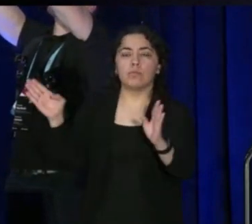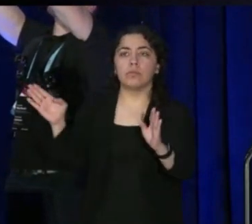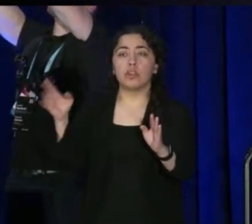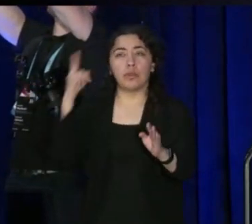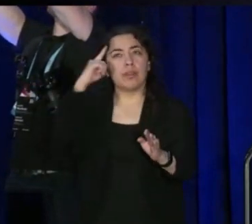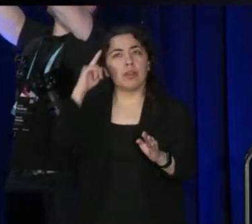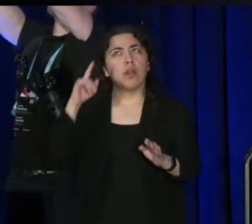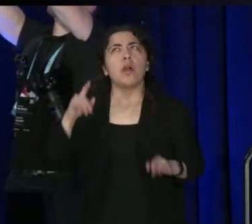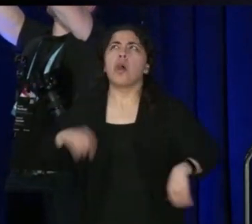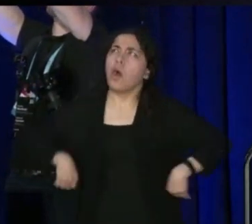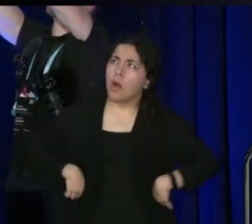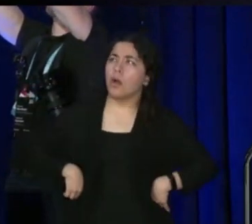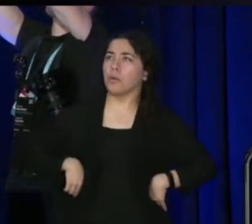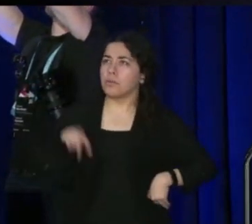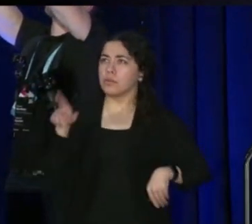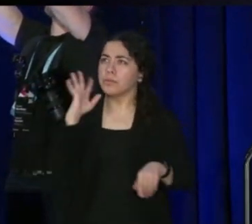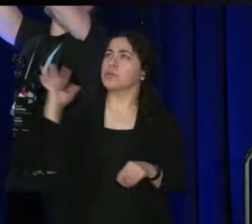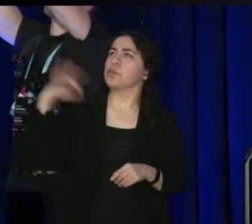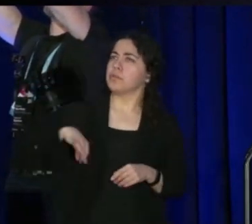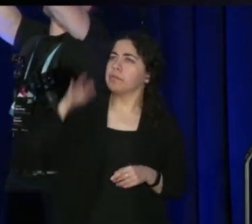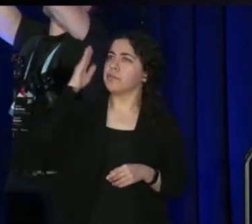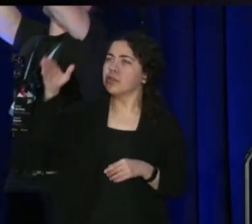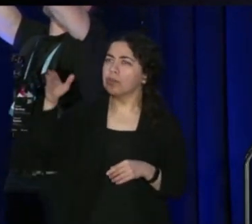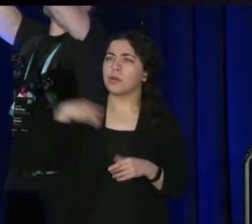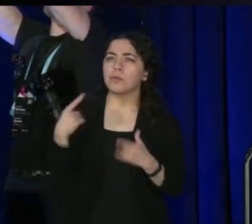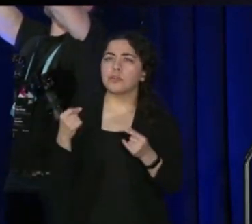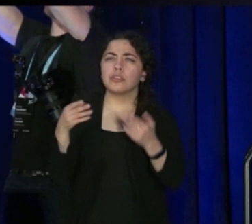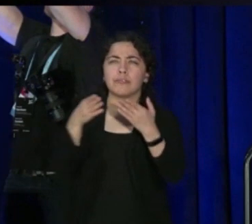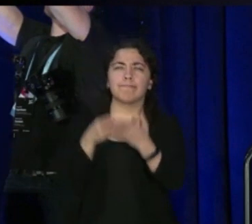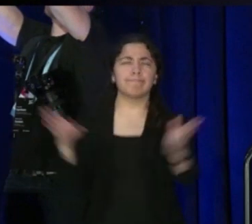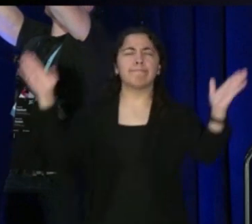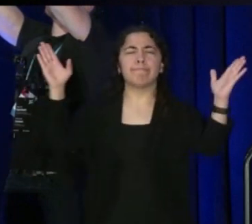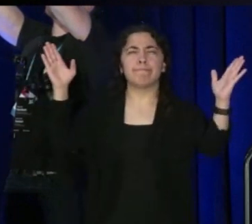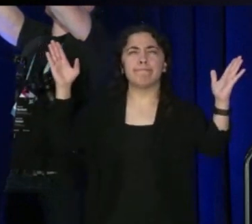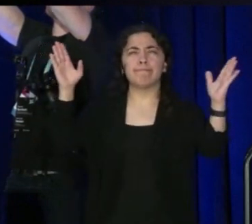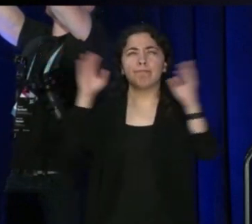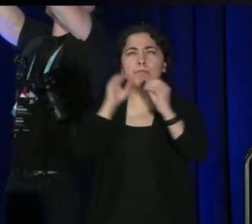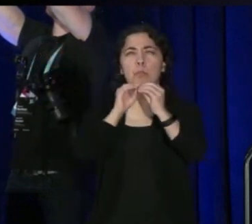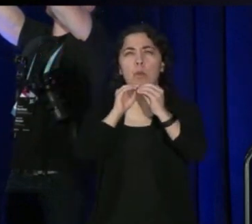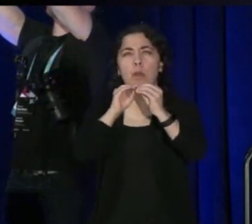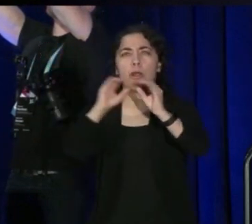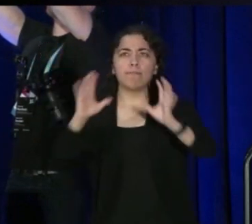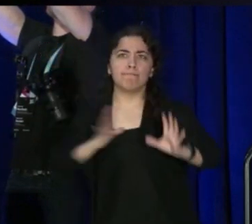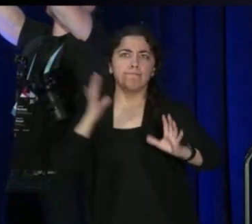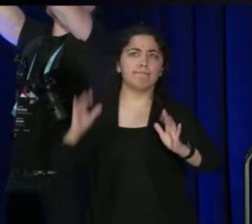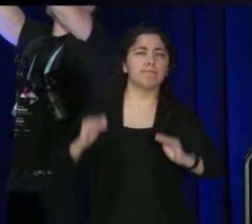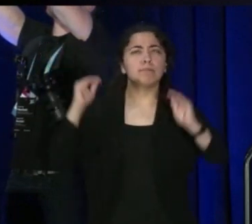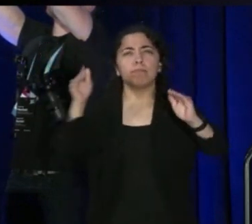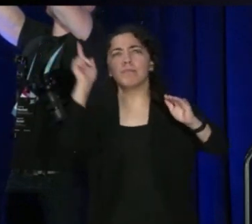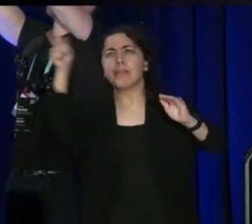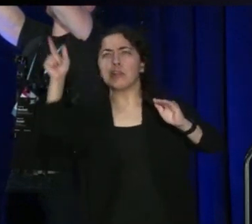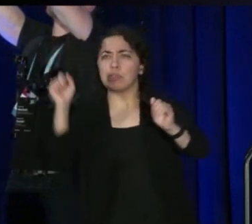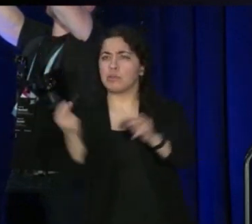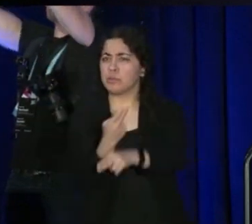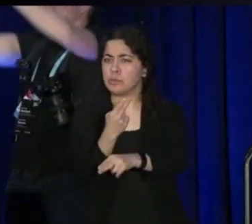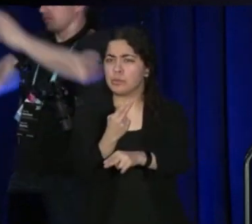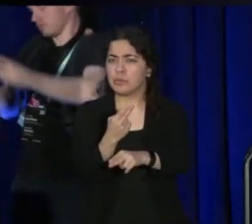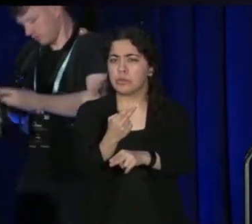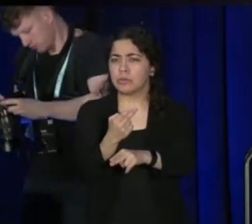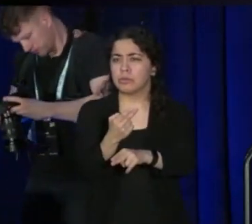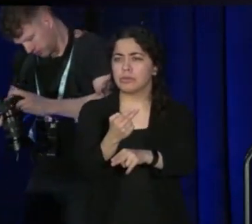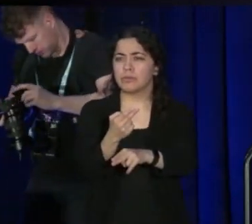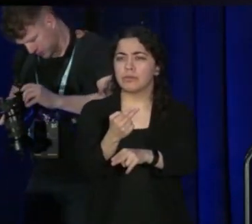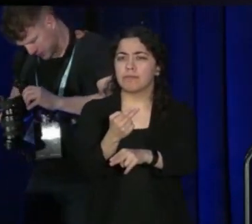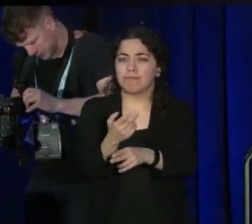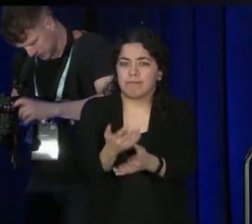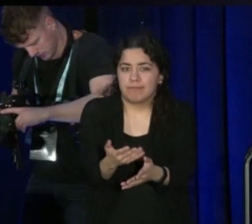going to be really useful in the future, so let me generalize it, make it a kind of robust so we can use it later on. And it ends up never getting